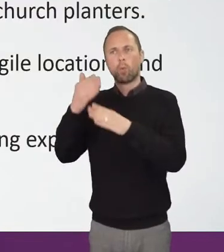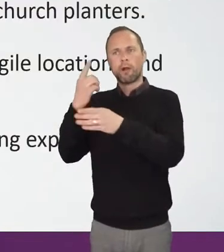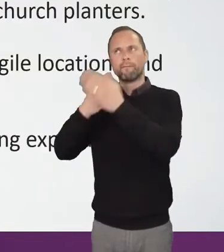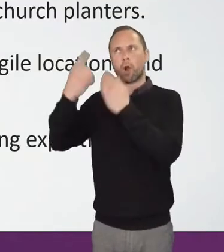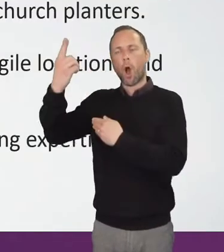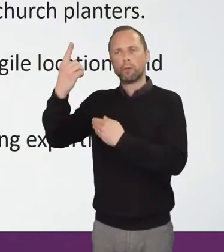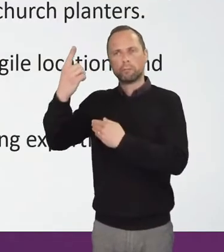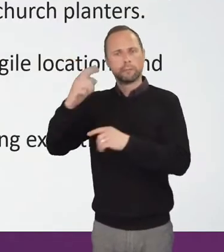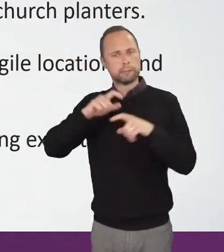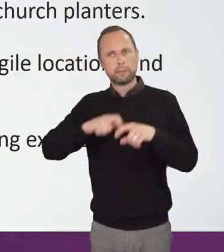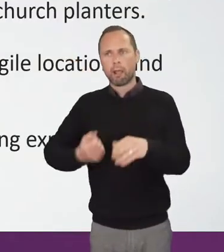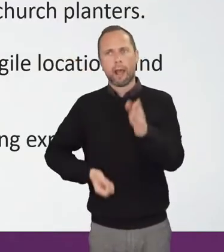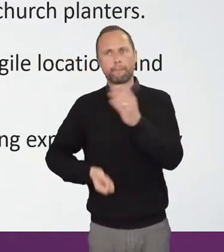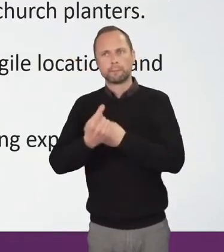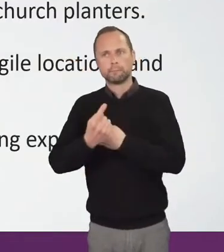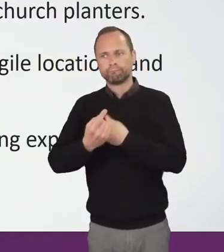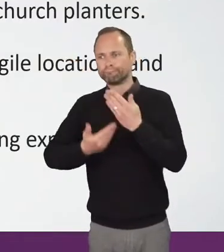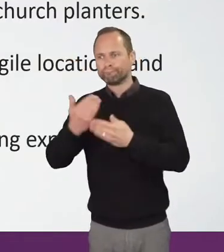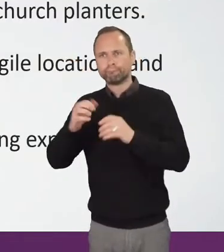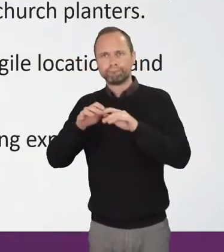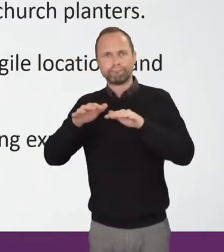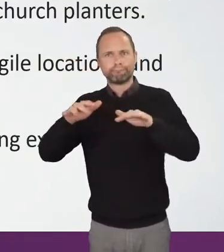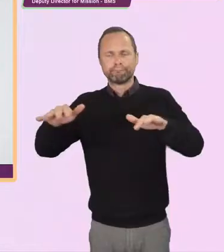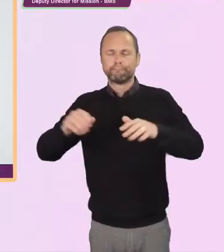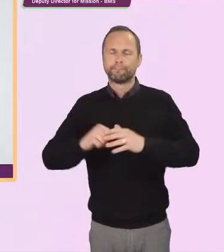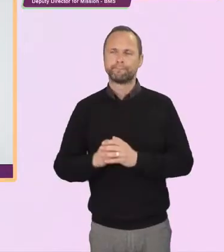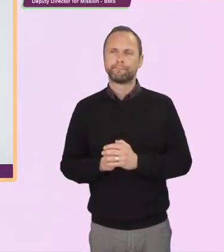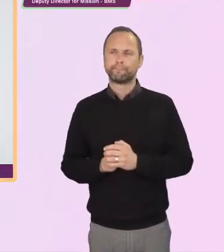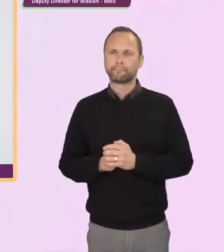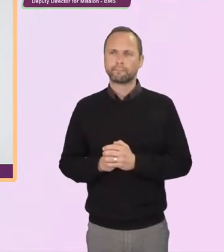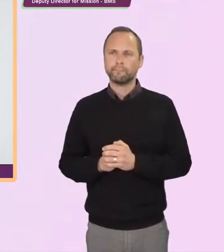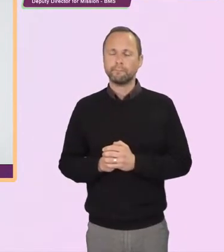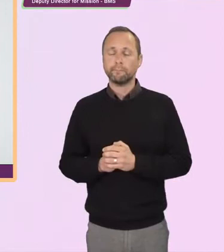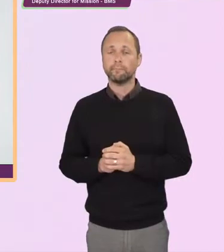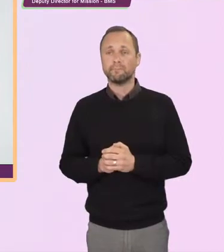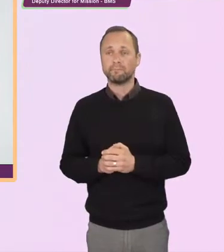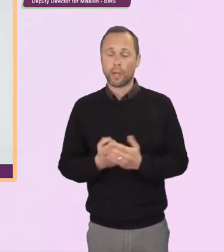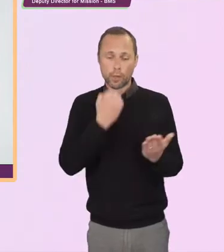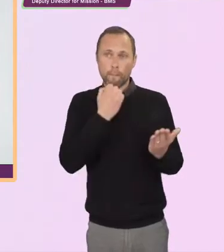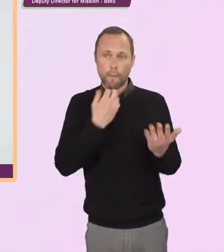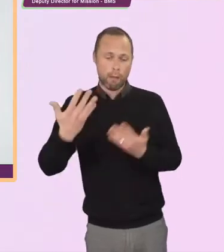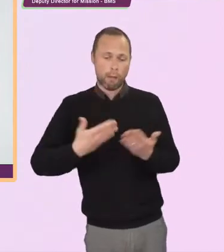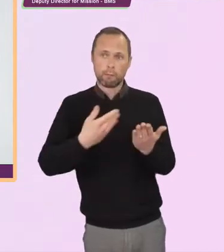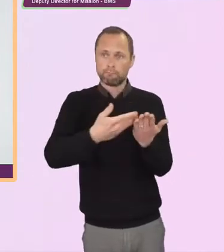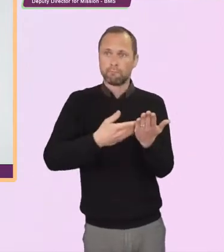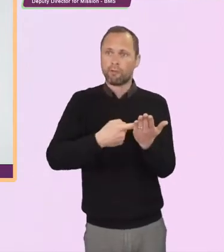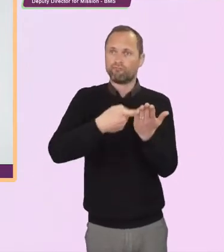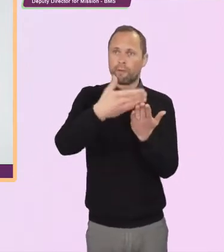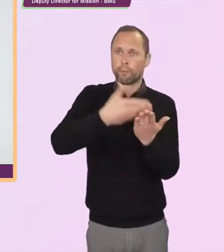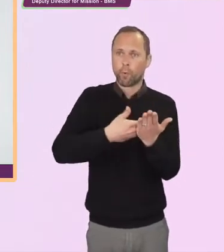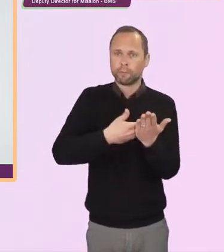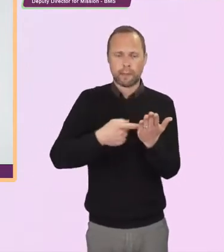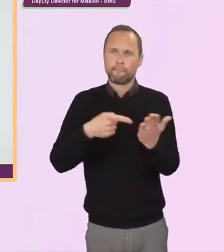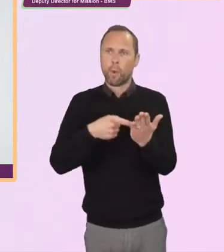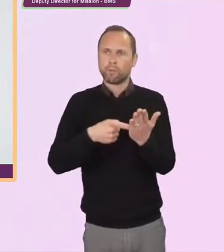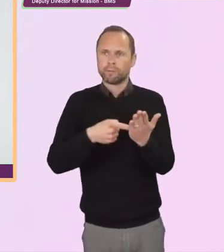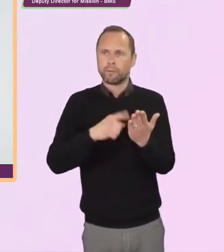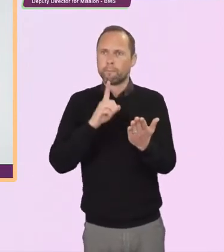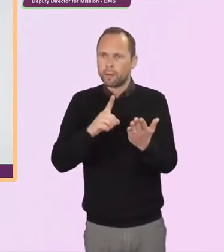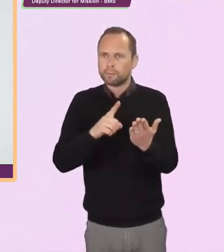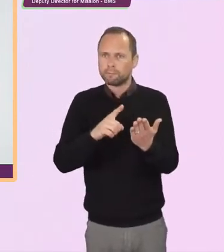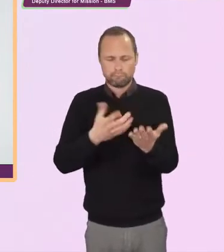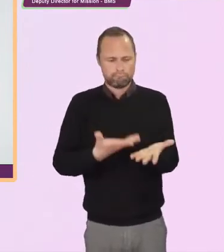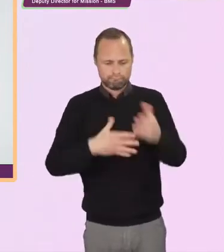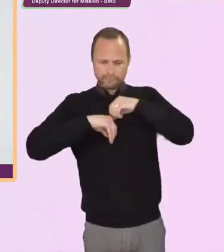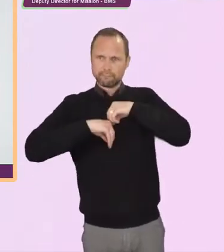that has been happening. Also, numbers are only important if you learn lessons from them. If we